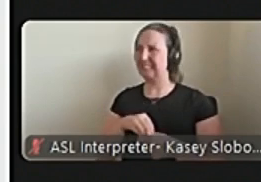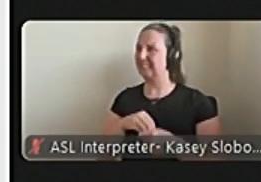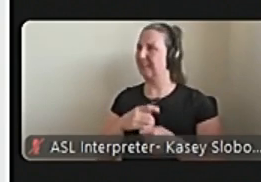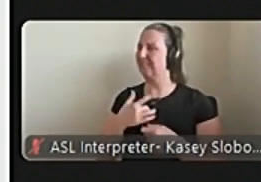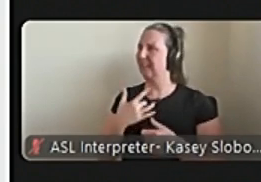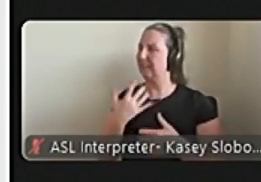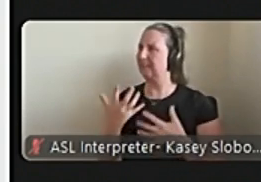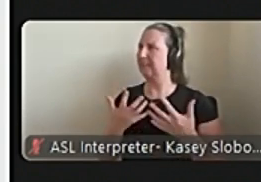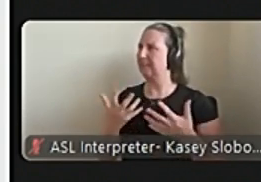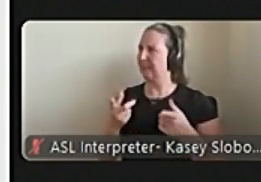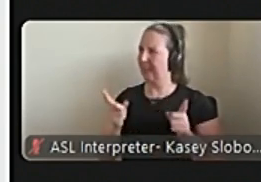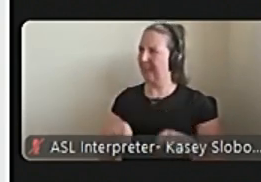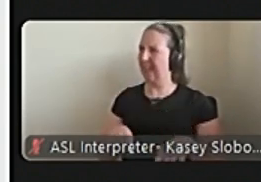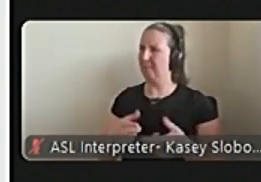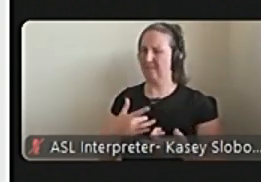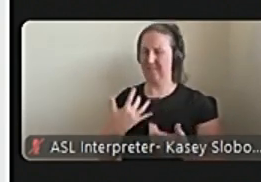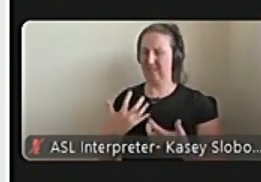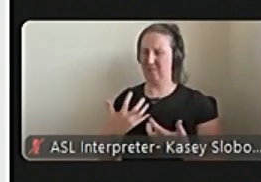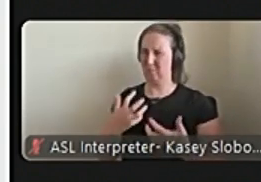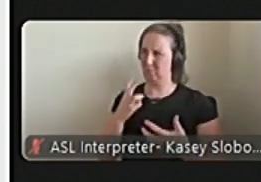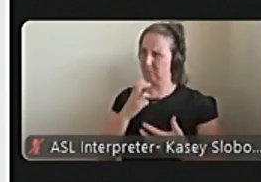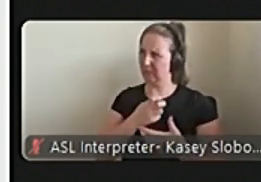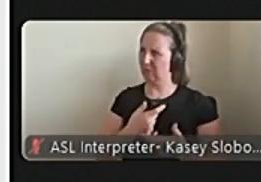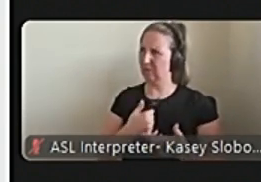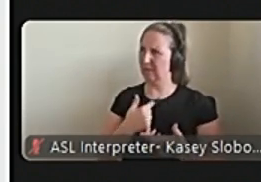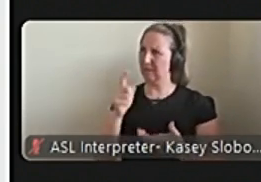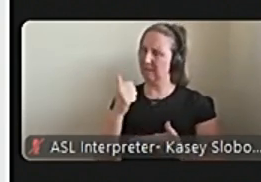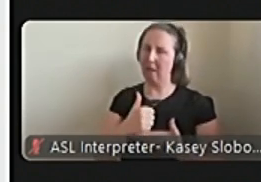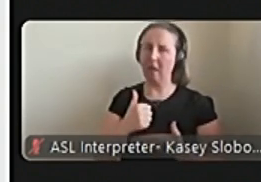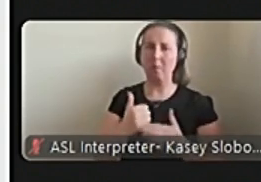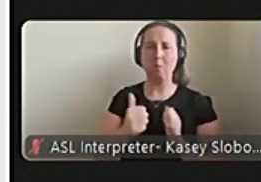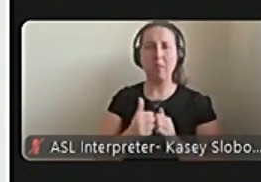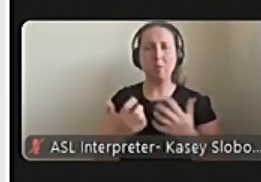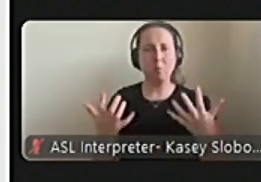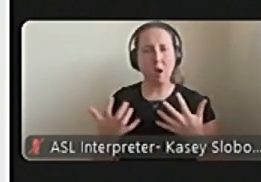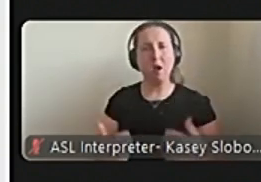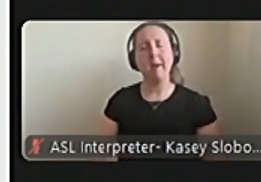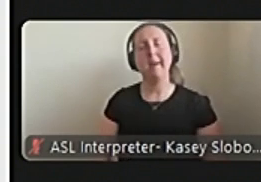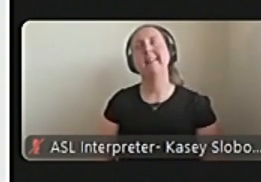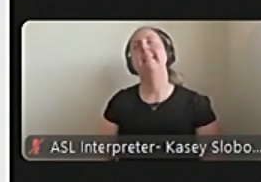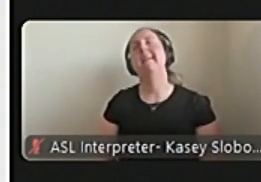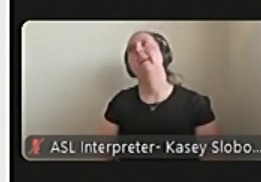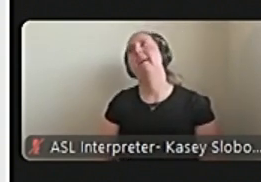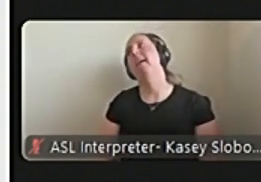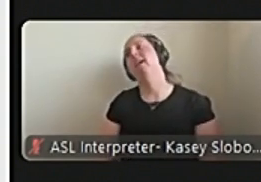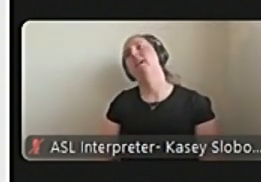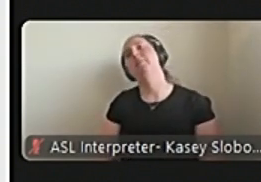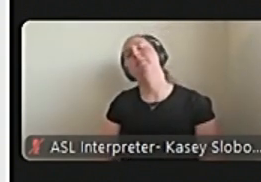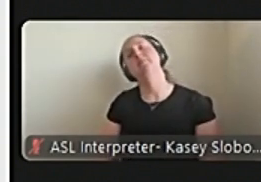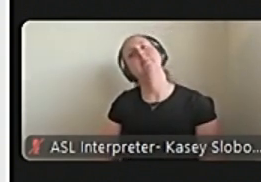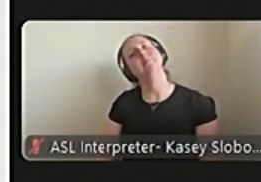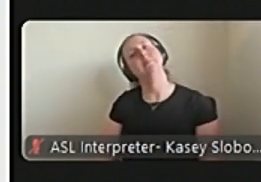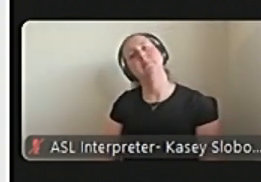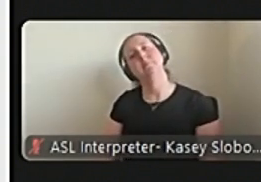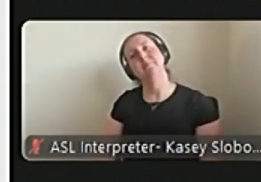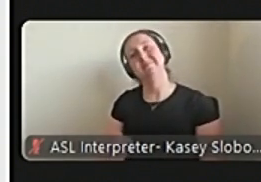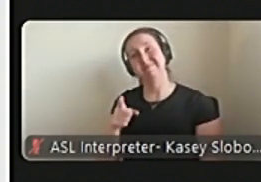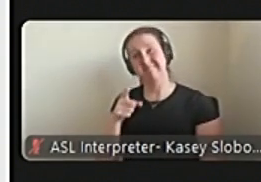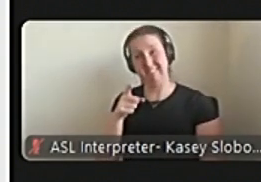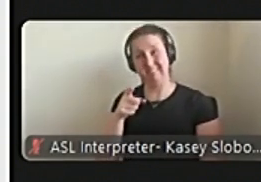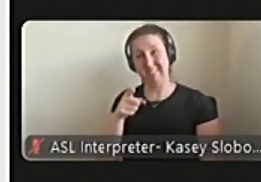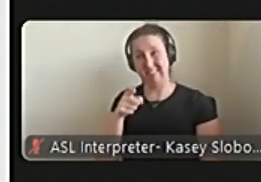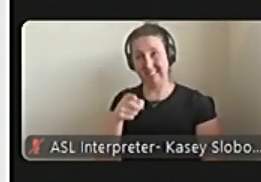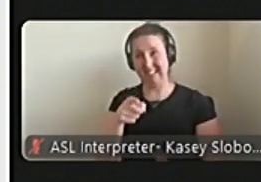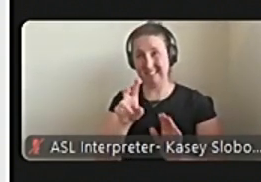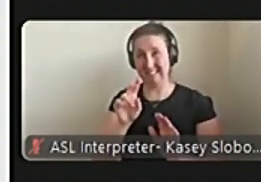what am I going to need help with? You know, what is this really for sure? And there's